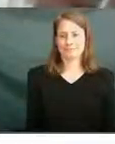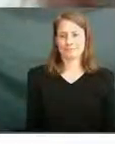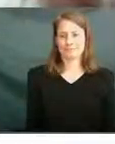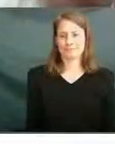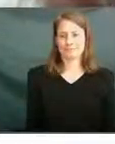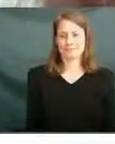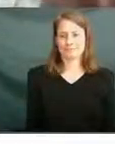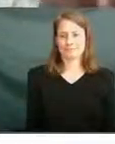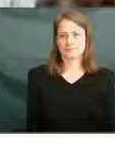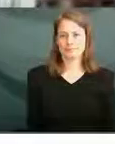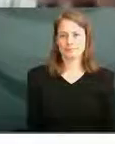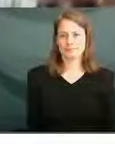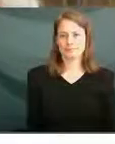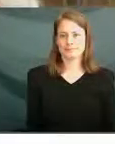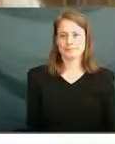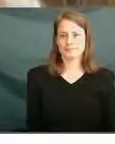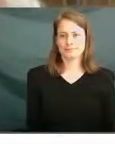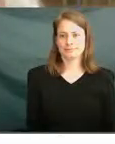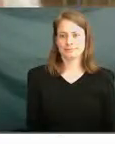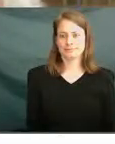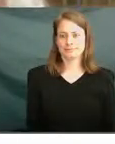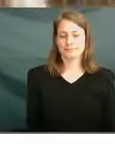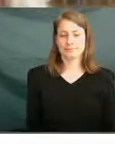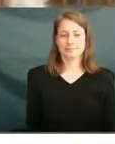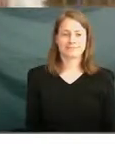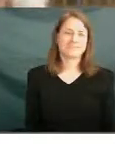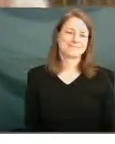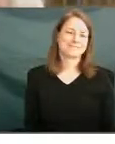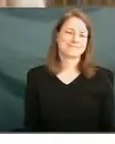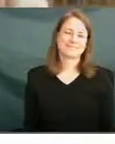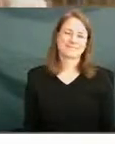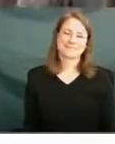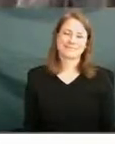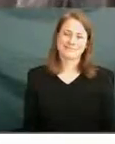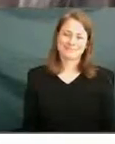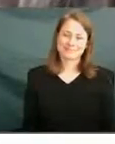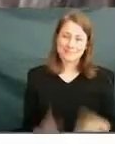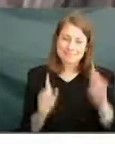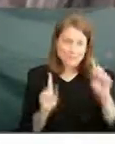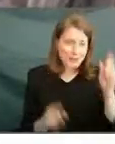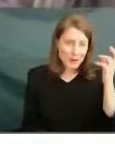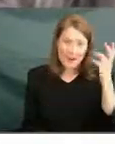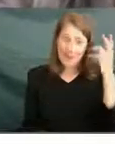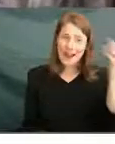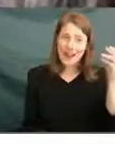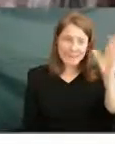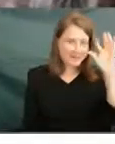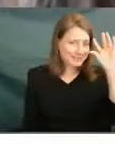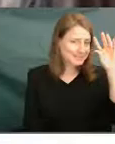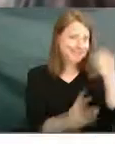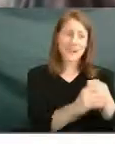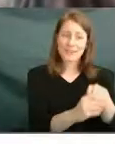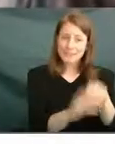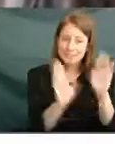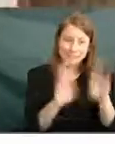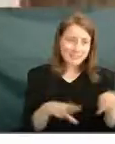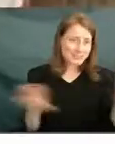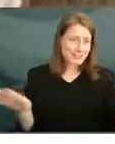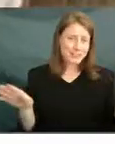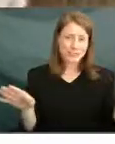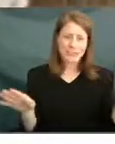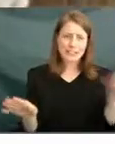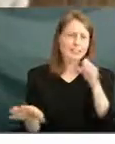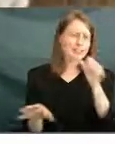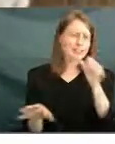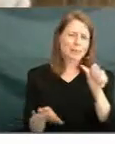Go out, be visible, be with the children. Involvement, be with them. Not at a distance, not guarding, but be with